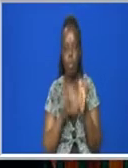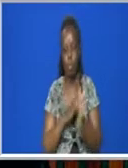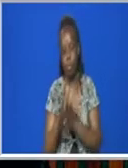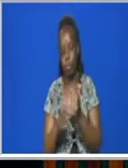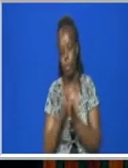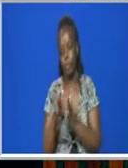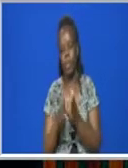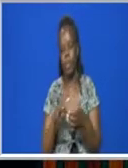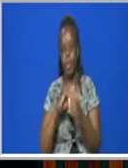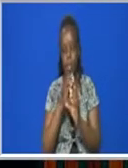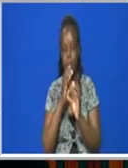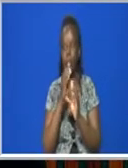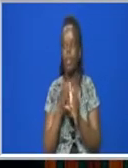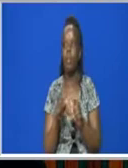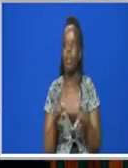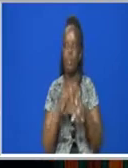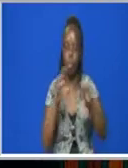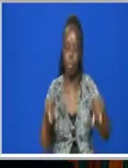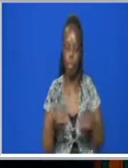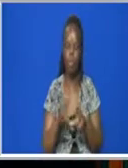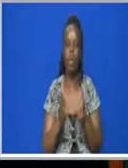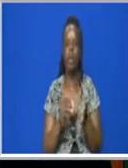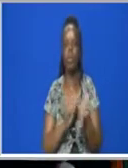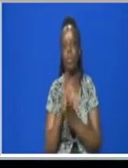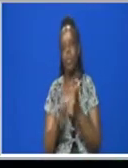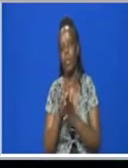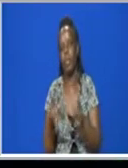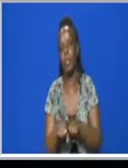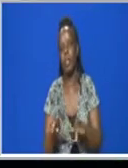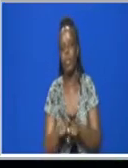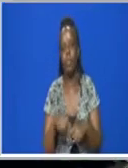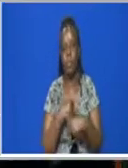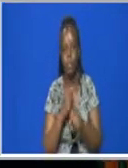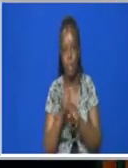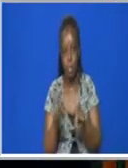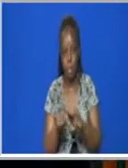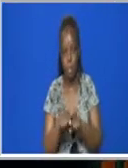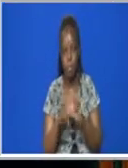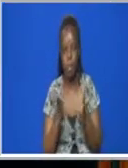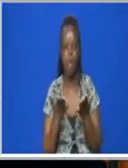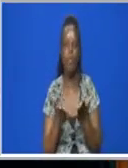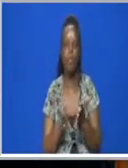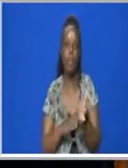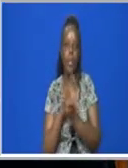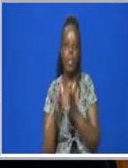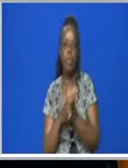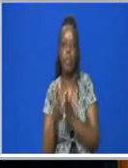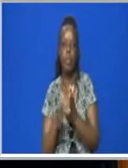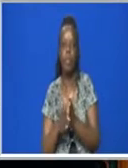the laboratory ethane. And how do we prepare ethane in the laboratory? Ethane is prepared in the